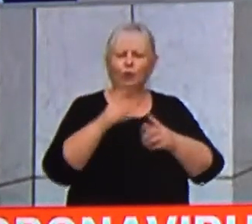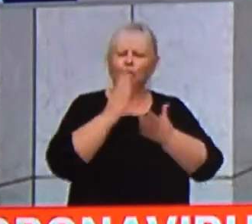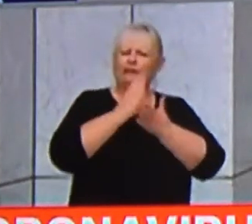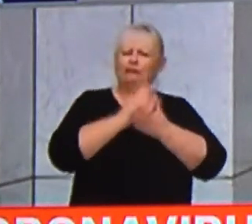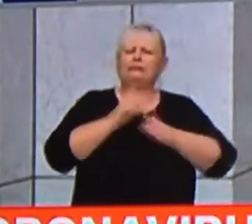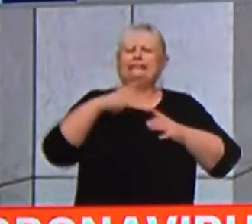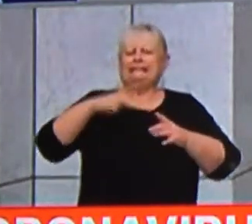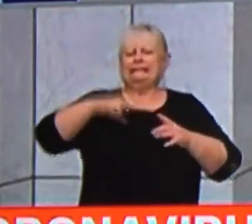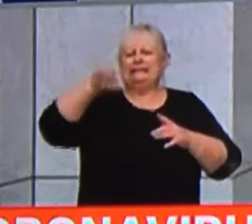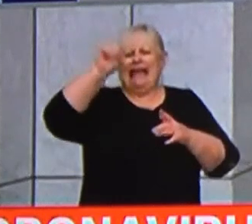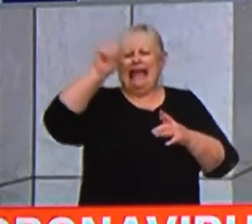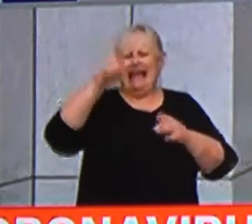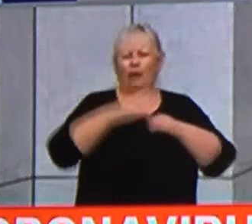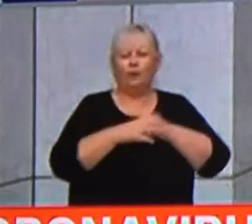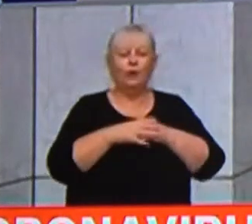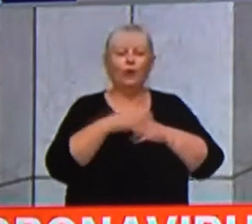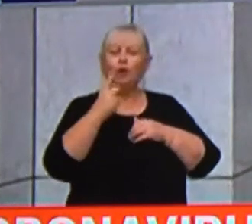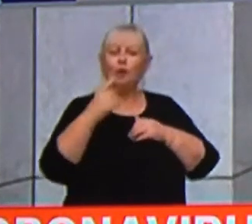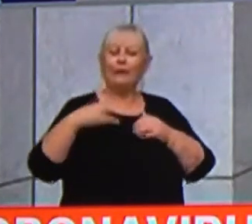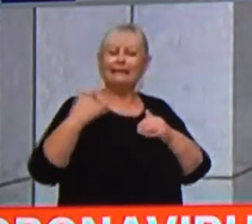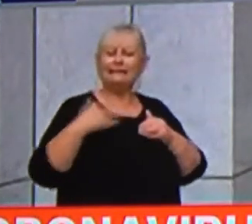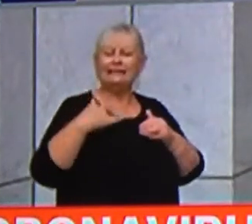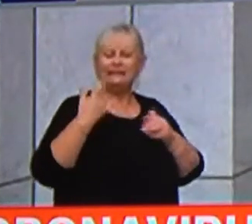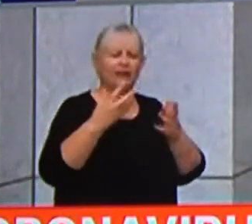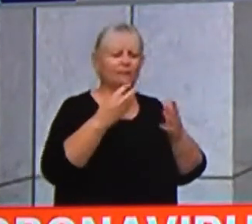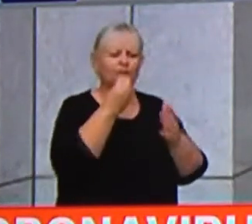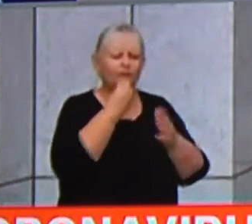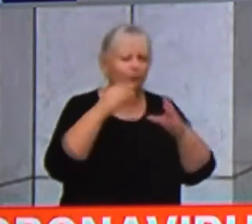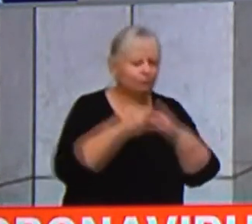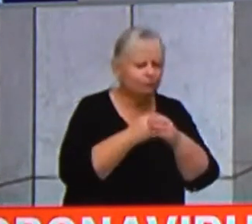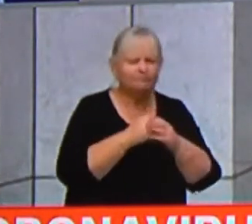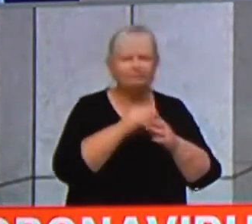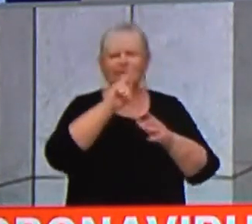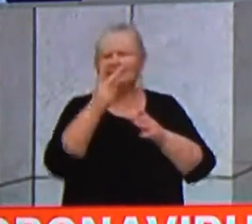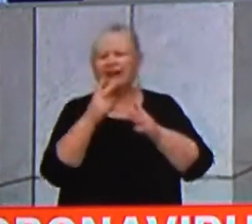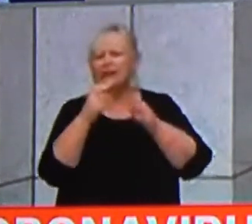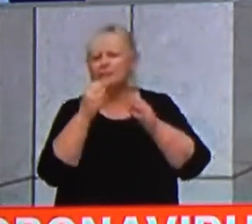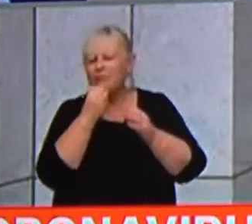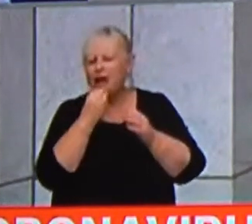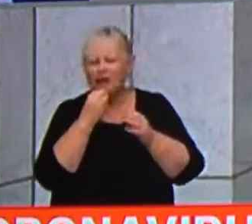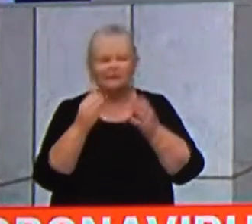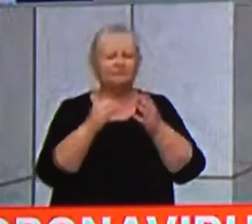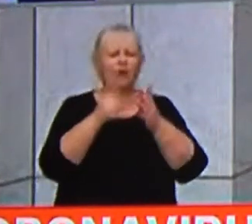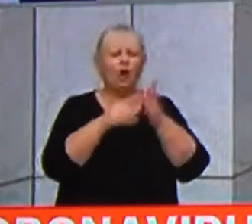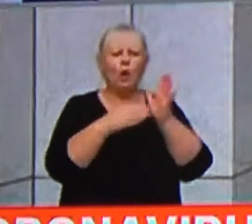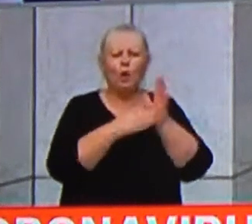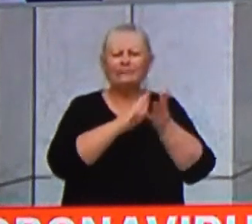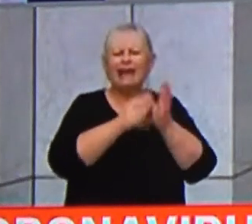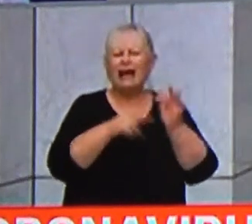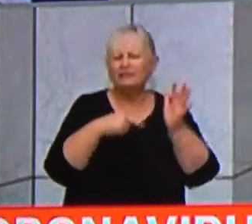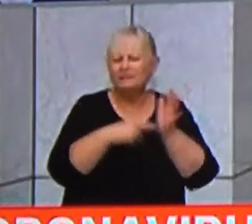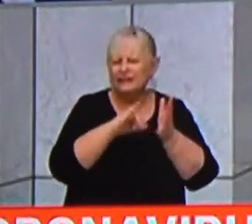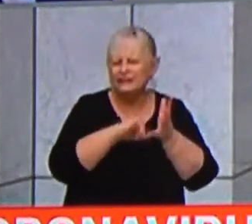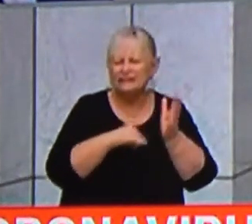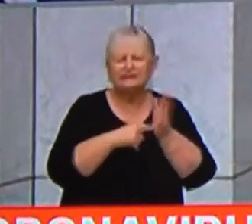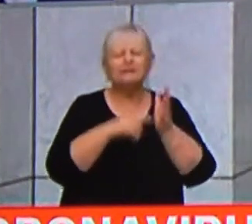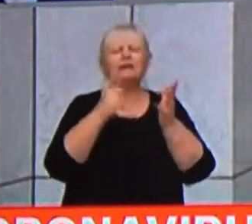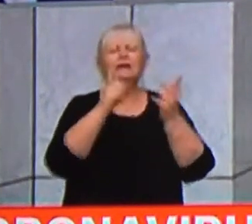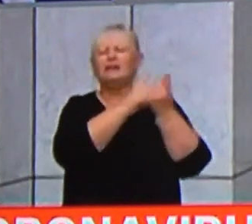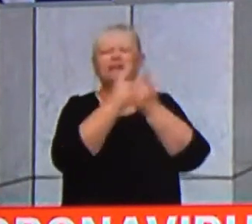to support you as you and your family and your household and your community work through the difficult months ahead because of